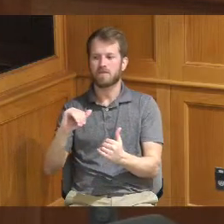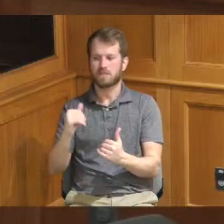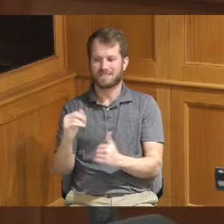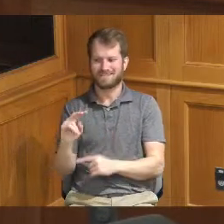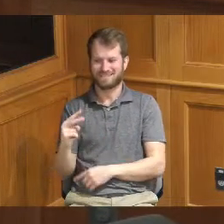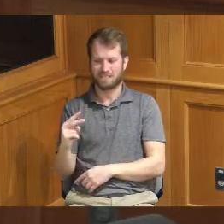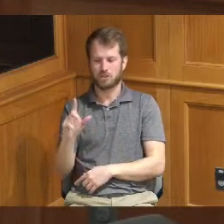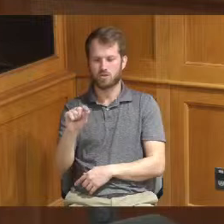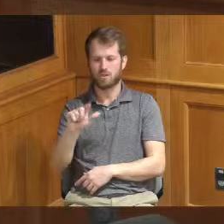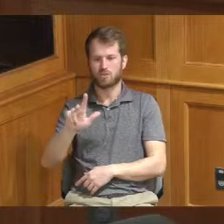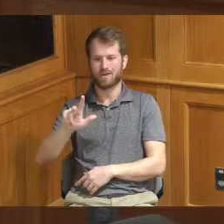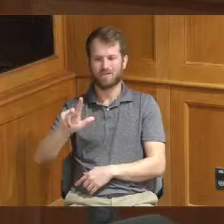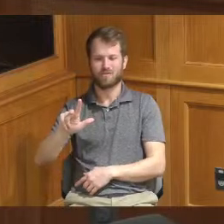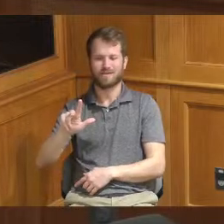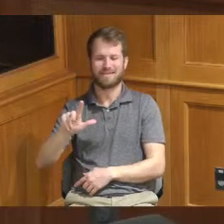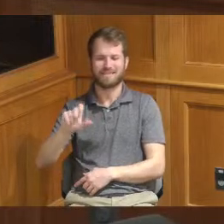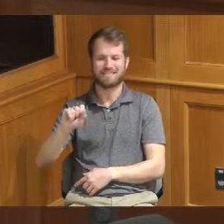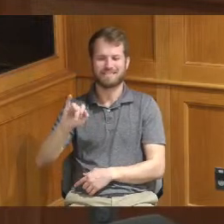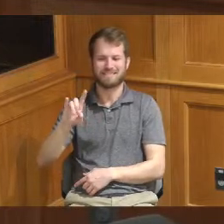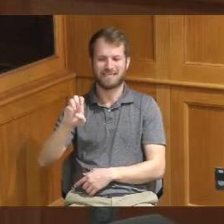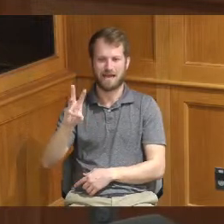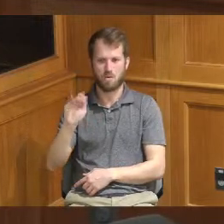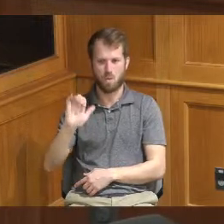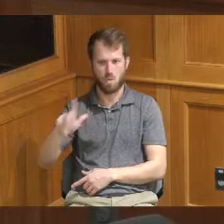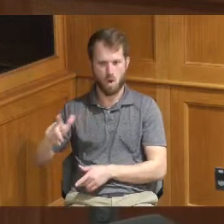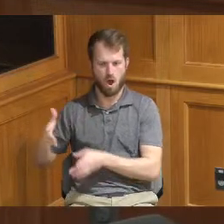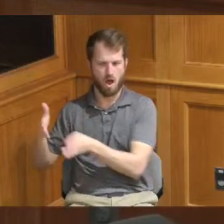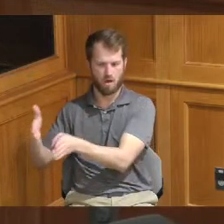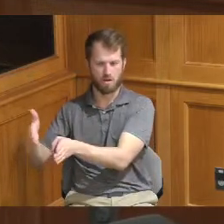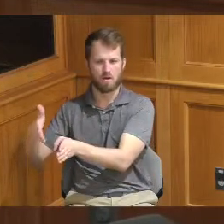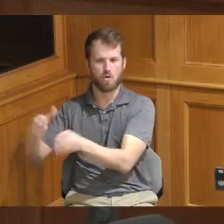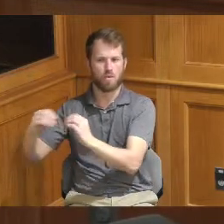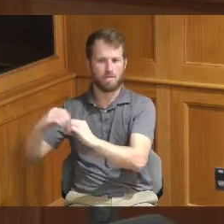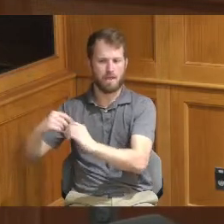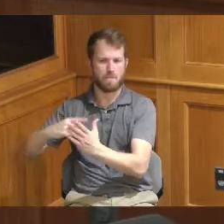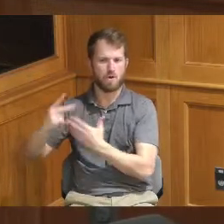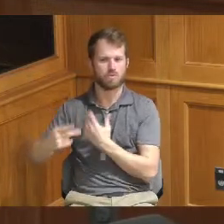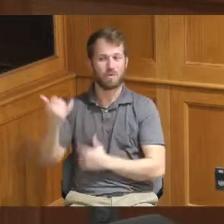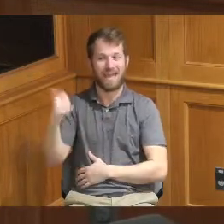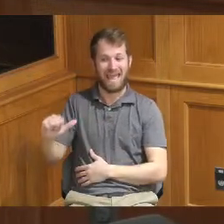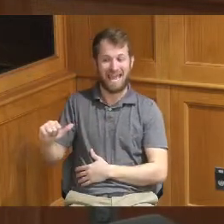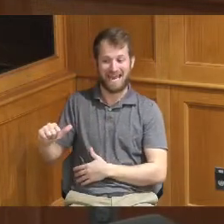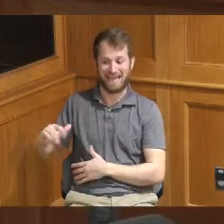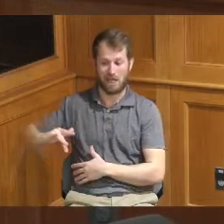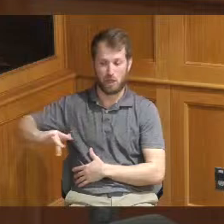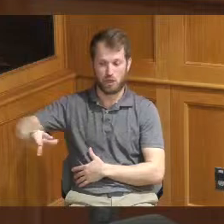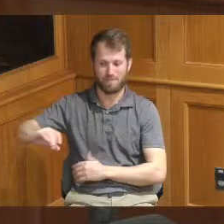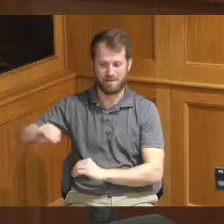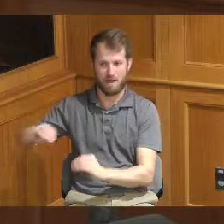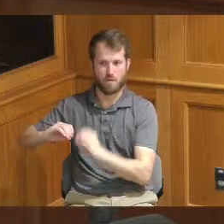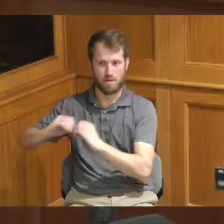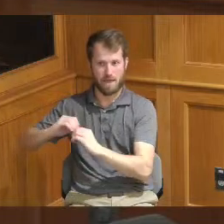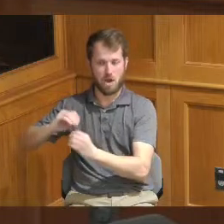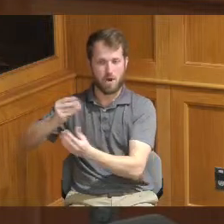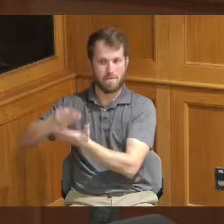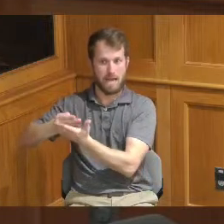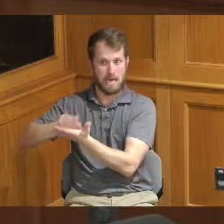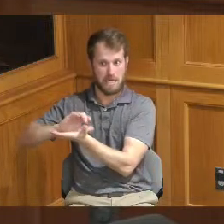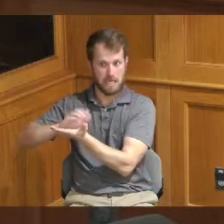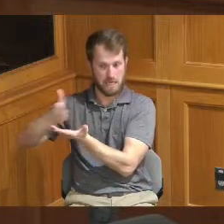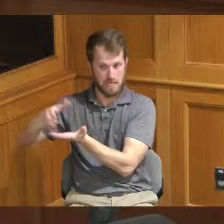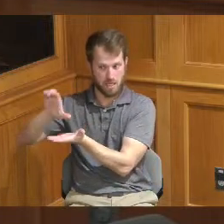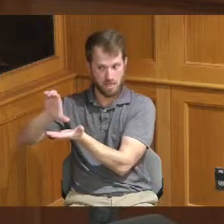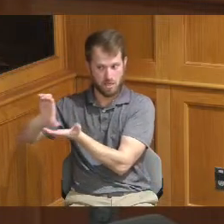2023 sidewalk repair program, allowing us to take any unpaid sidewalk repair bills and forward